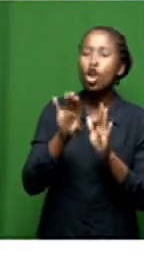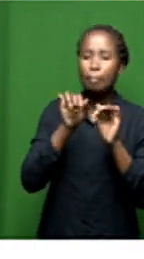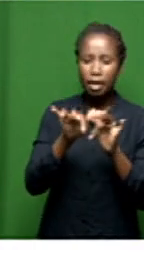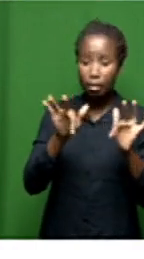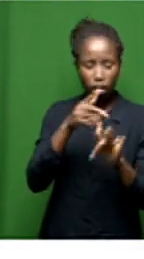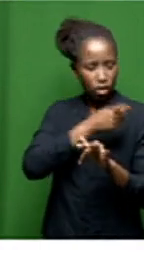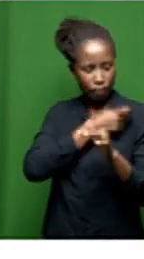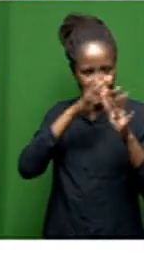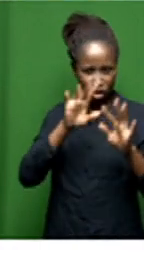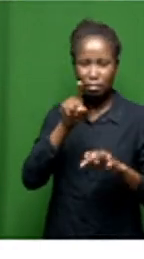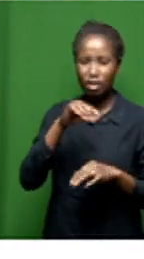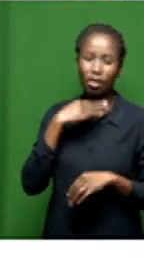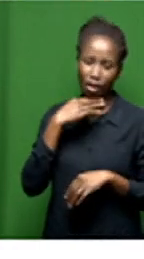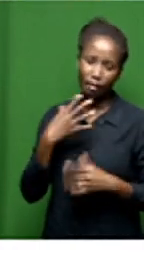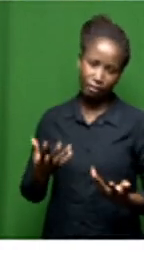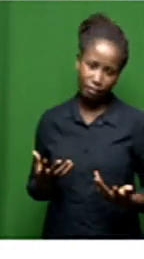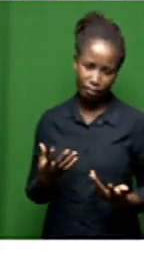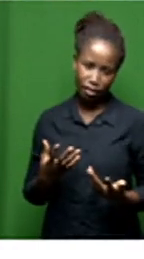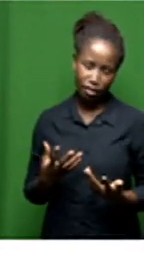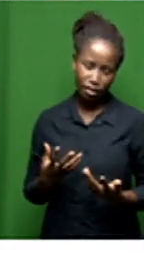far. There's a lot of data from 3 billion people.